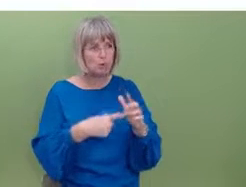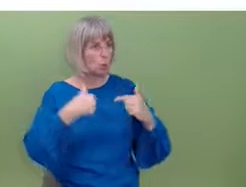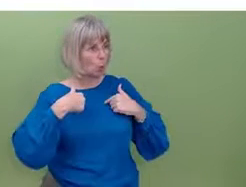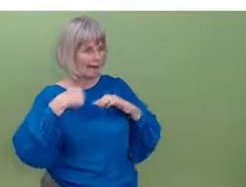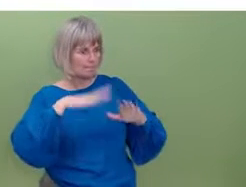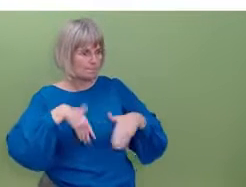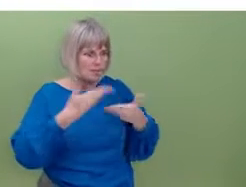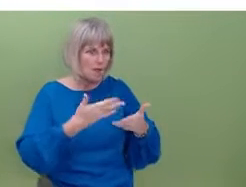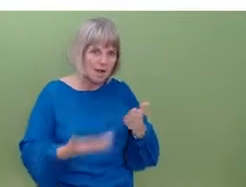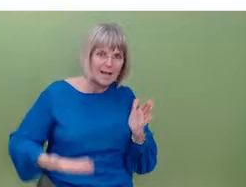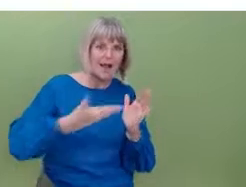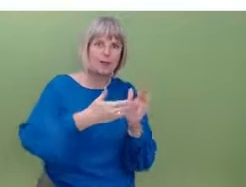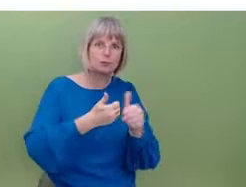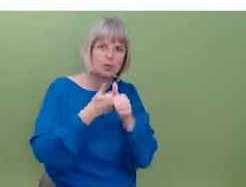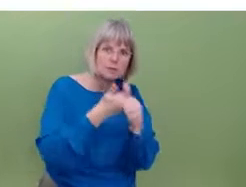ensure that